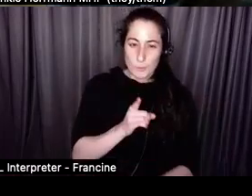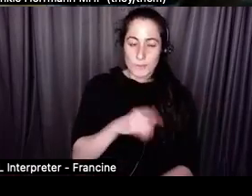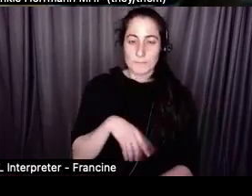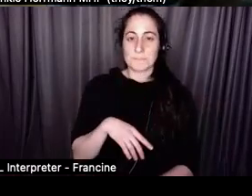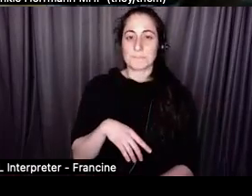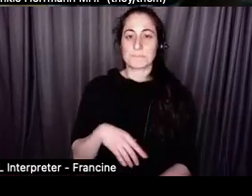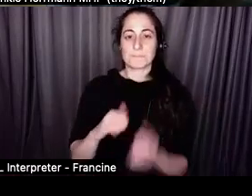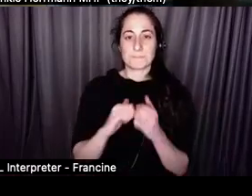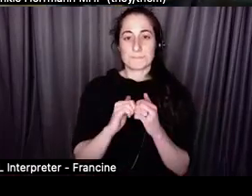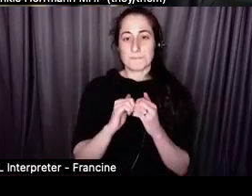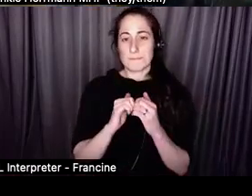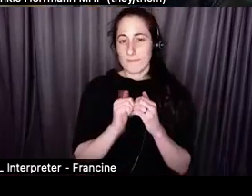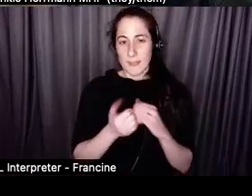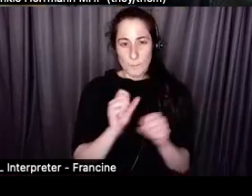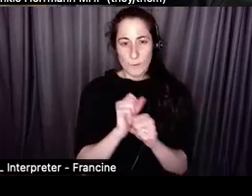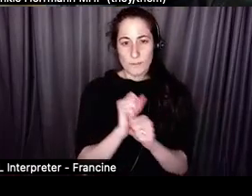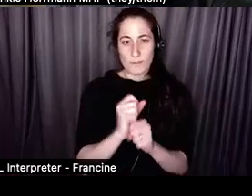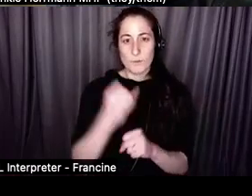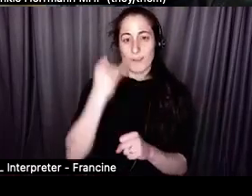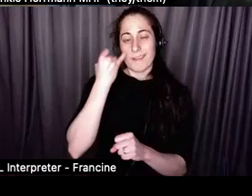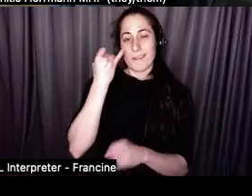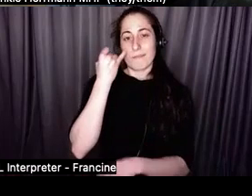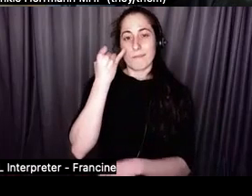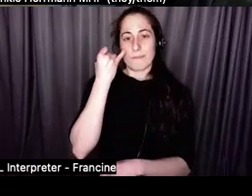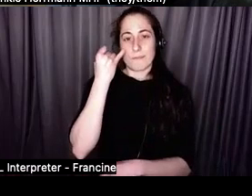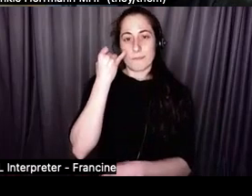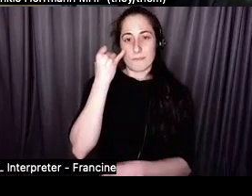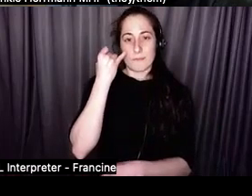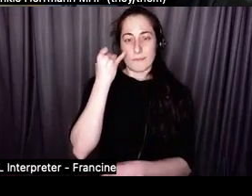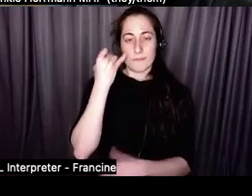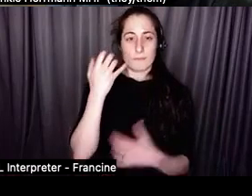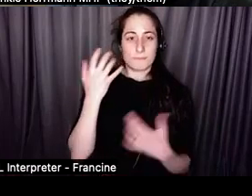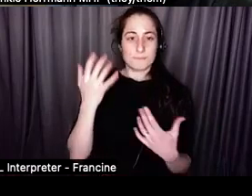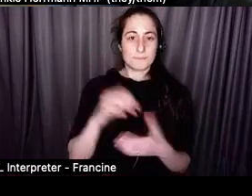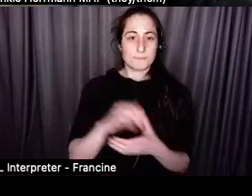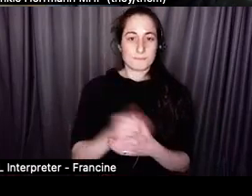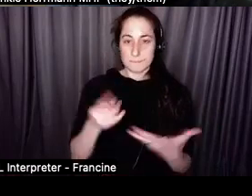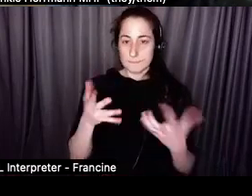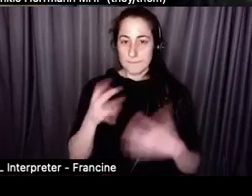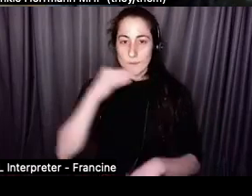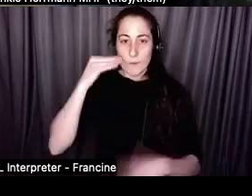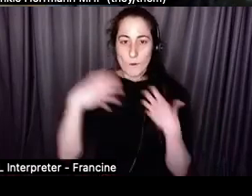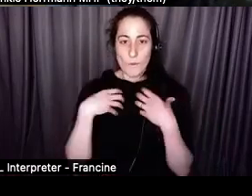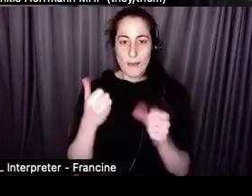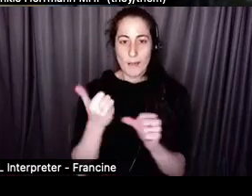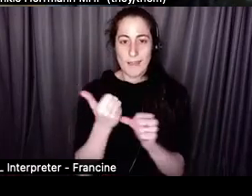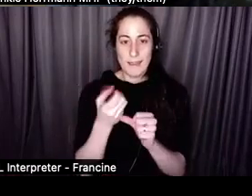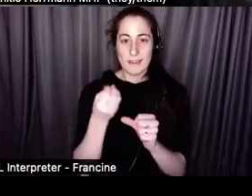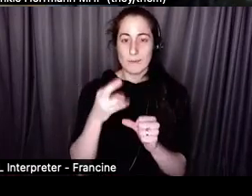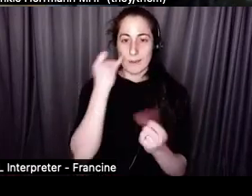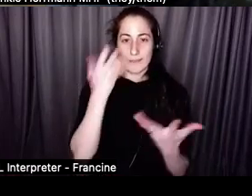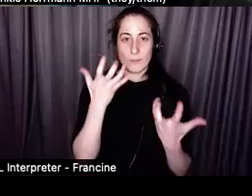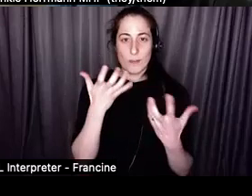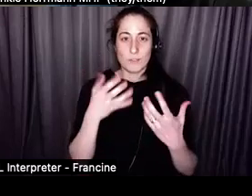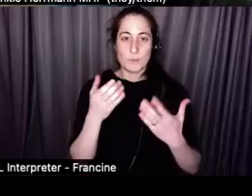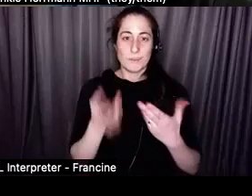is, if you, for example, are looking to get a home health aide, or you're looking to increase your home health aide